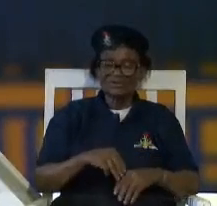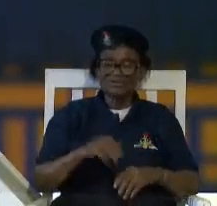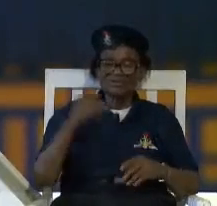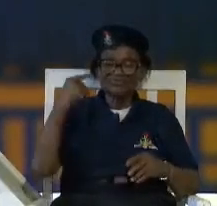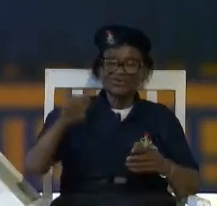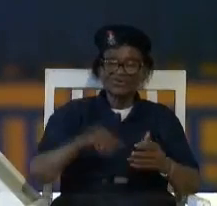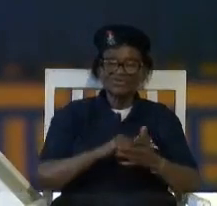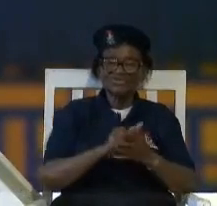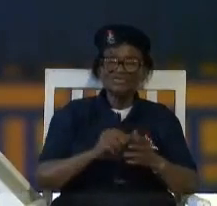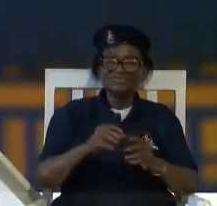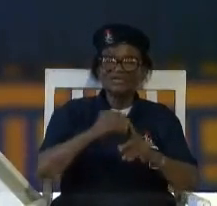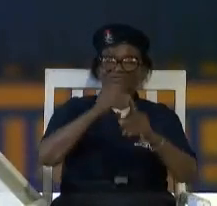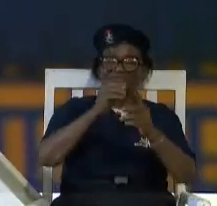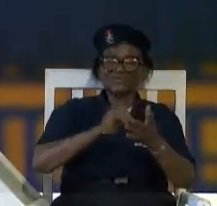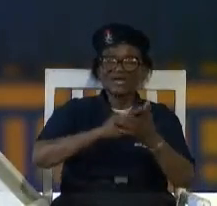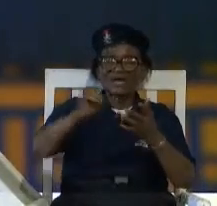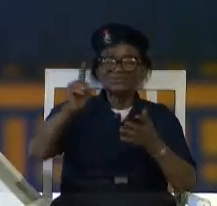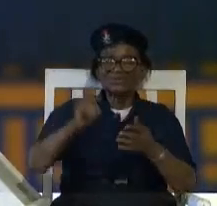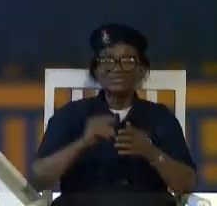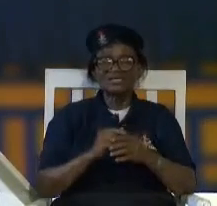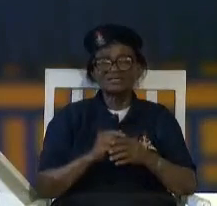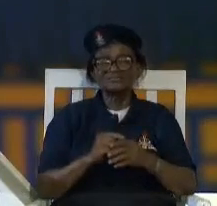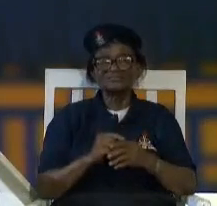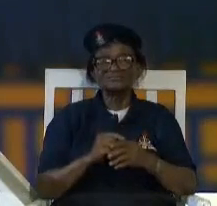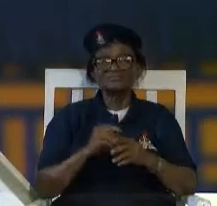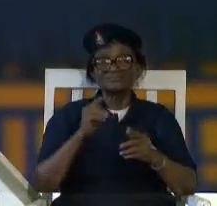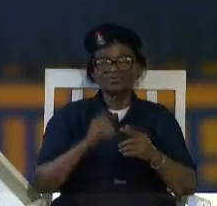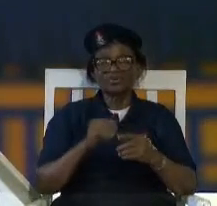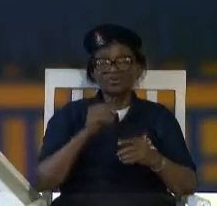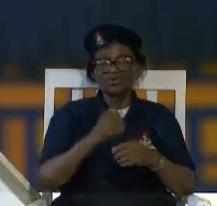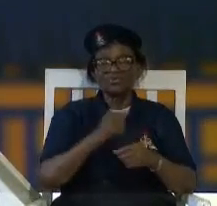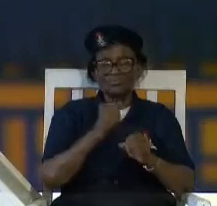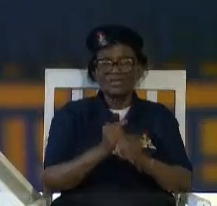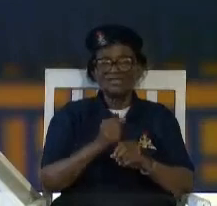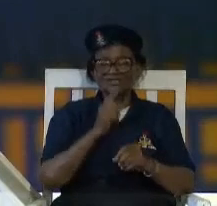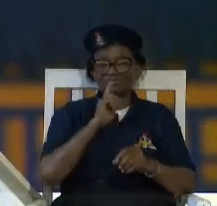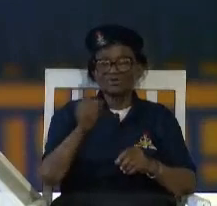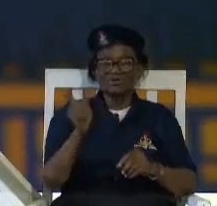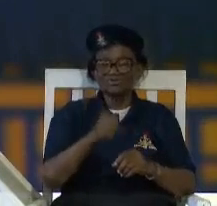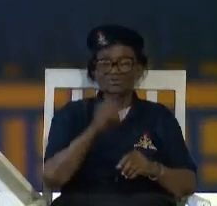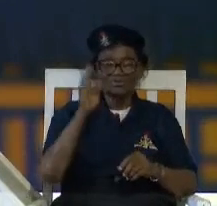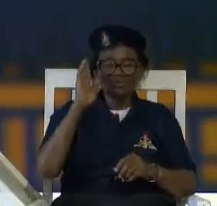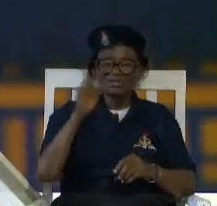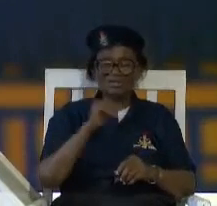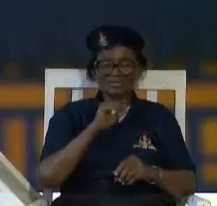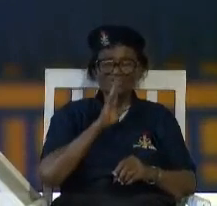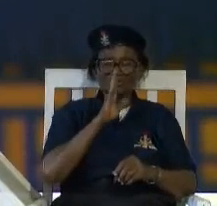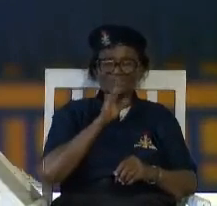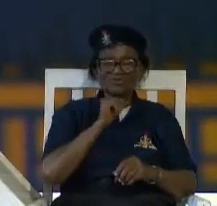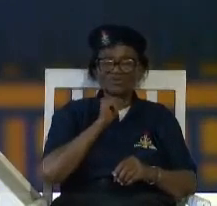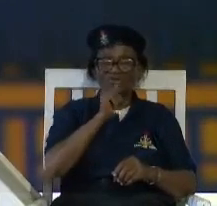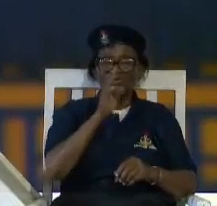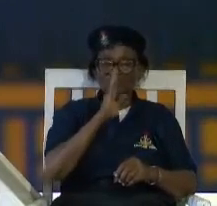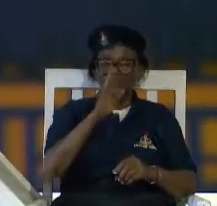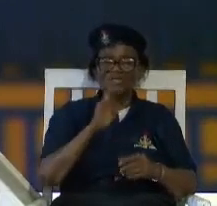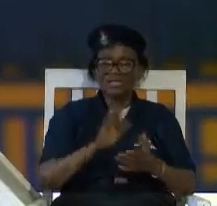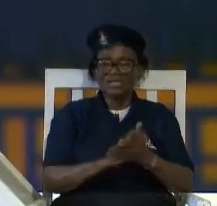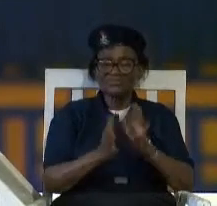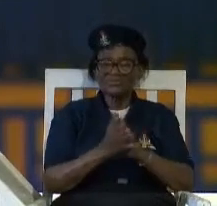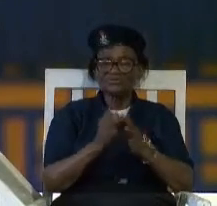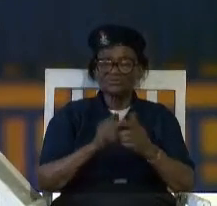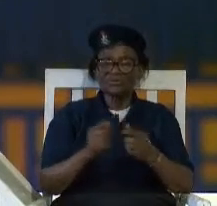for this particular week to make sure that you won't be able to come. That you are here.